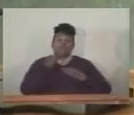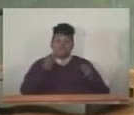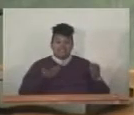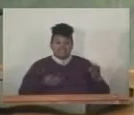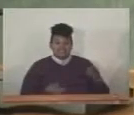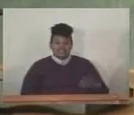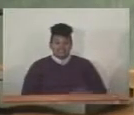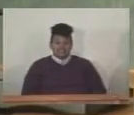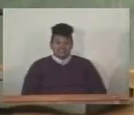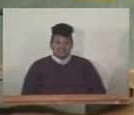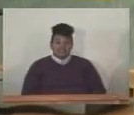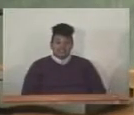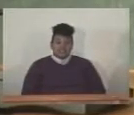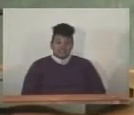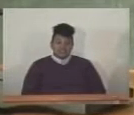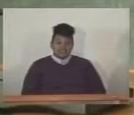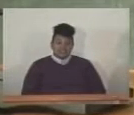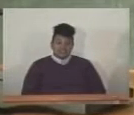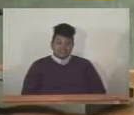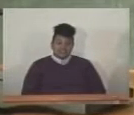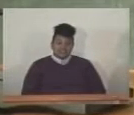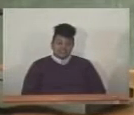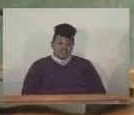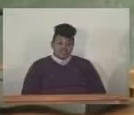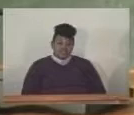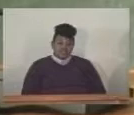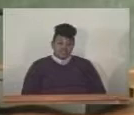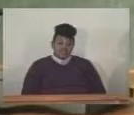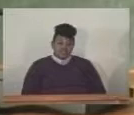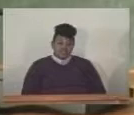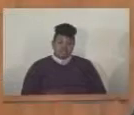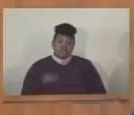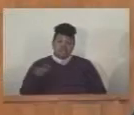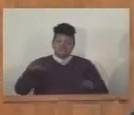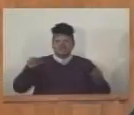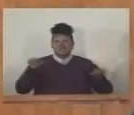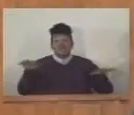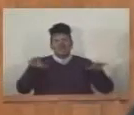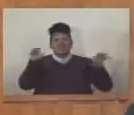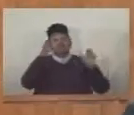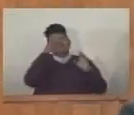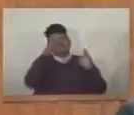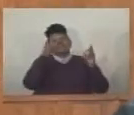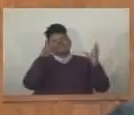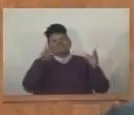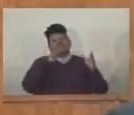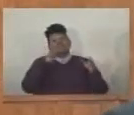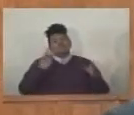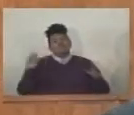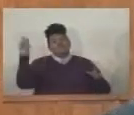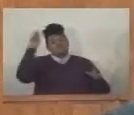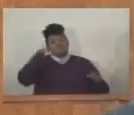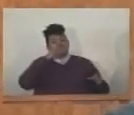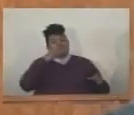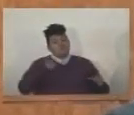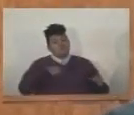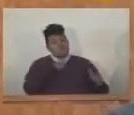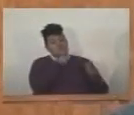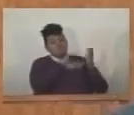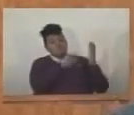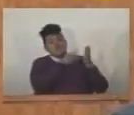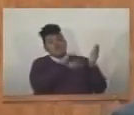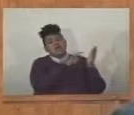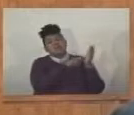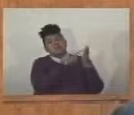Don't take that from me. Take it from the then acting director of tourism when he said, we have had some cancellations